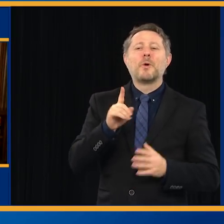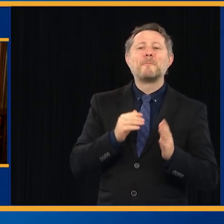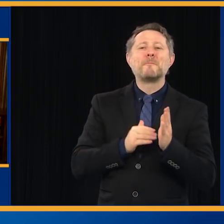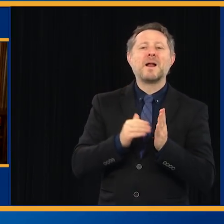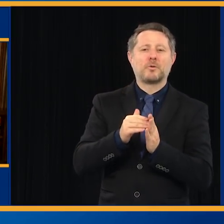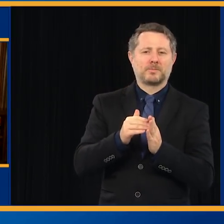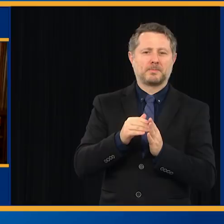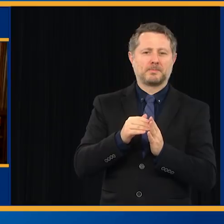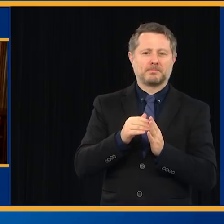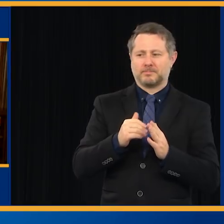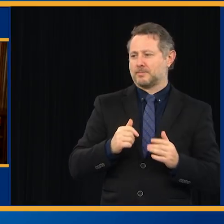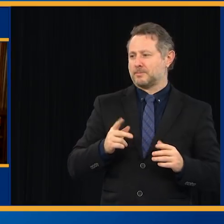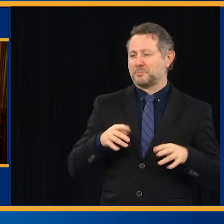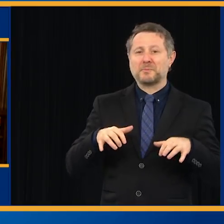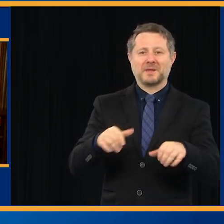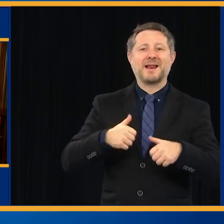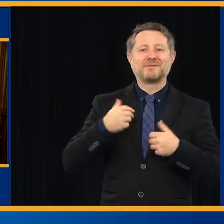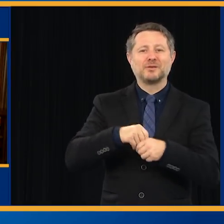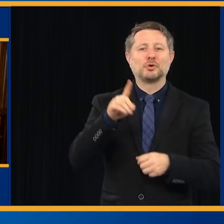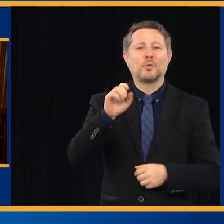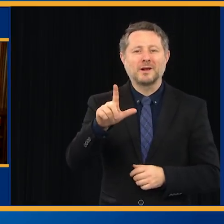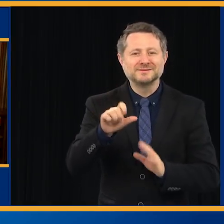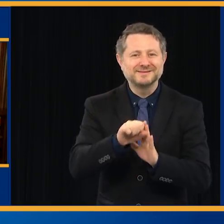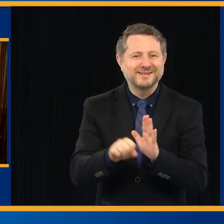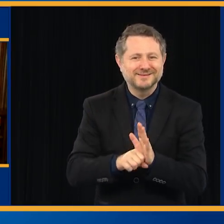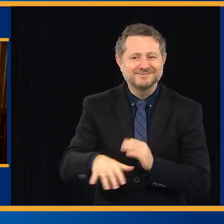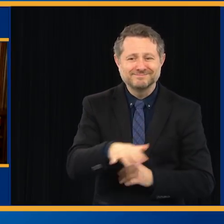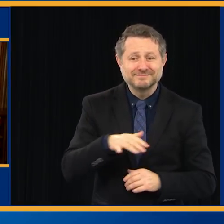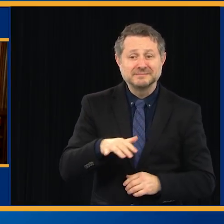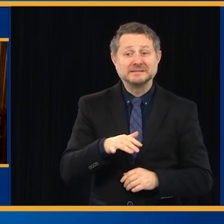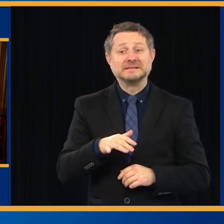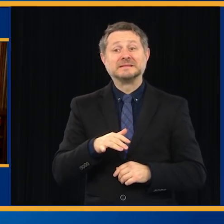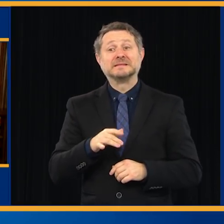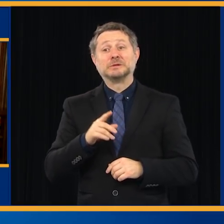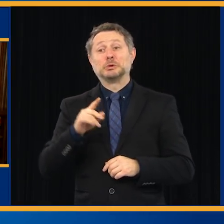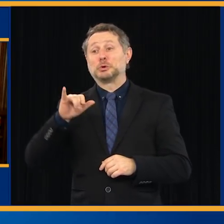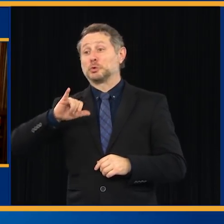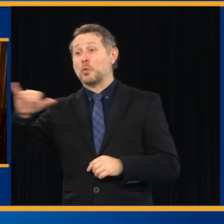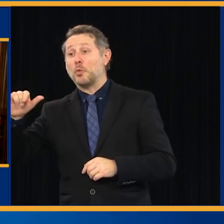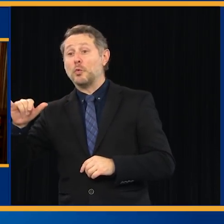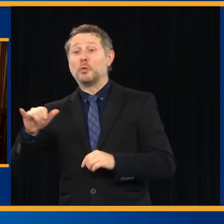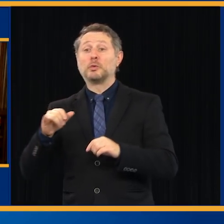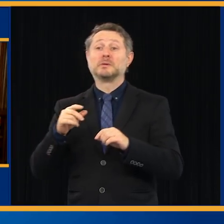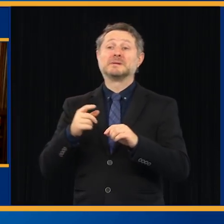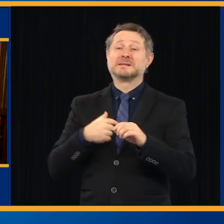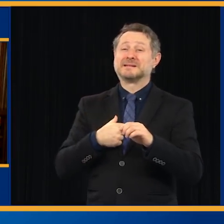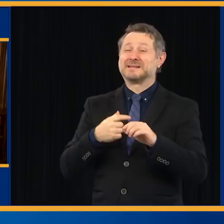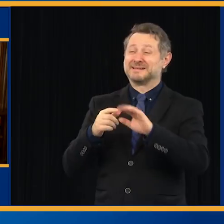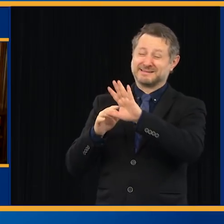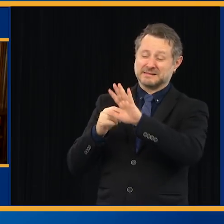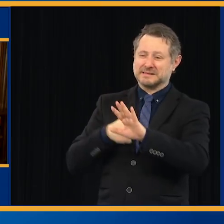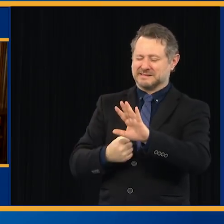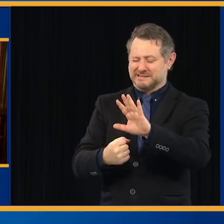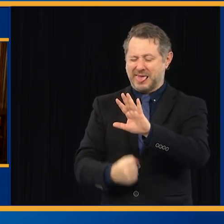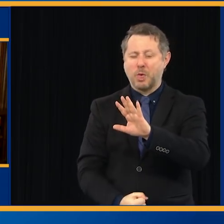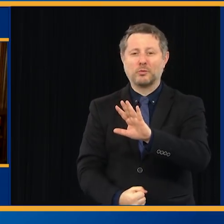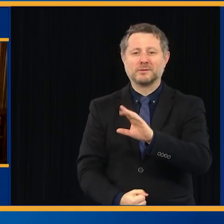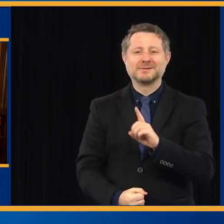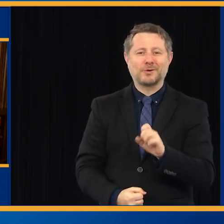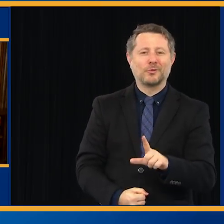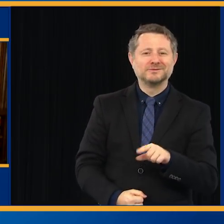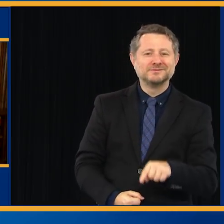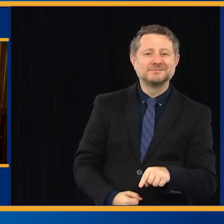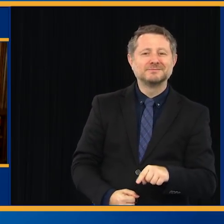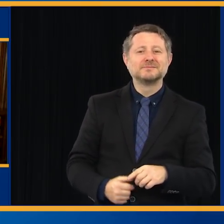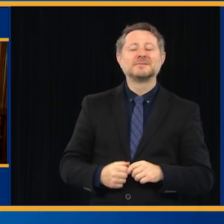on the southern end of this geographic coalition on this side of I-95 and the Amtrak Northeast